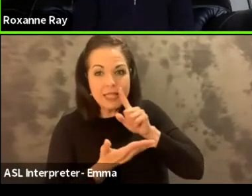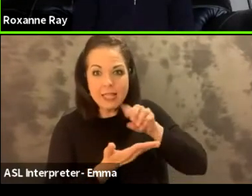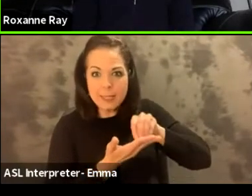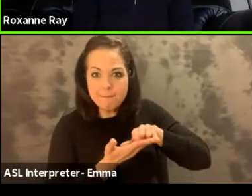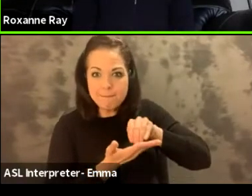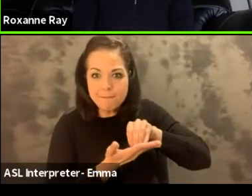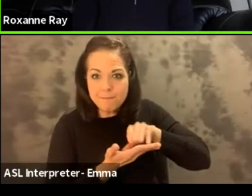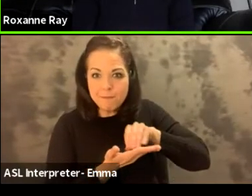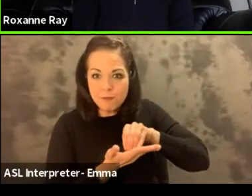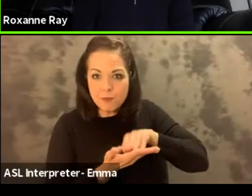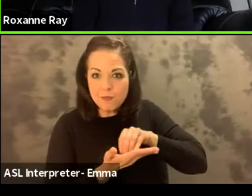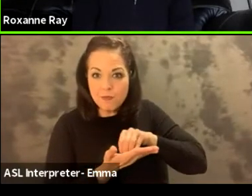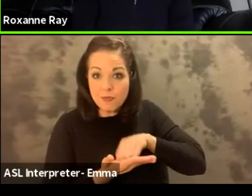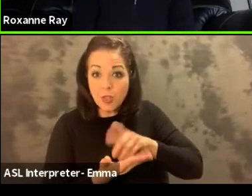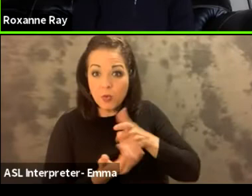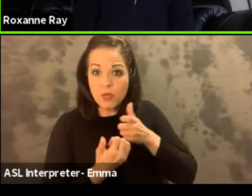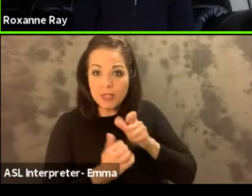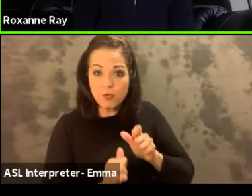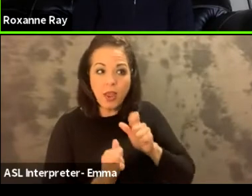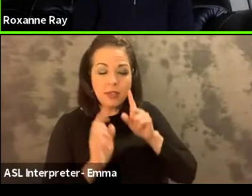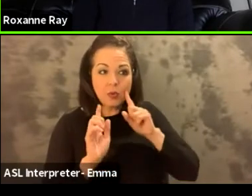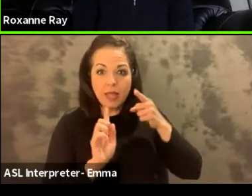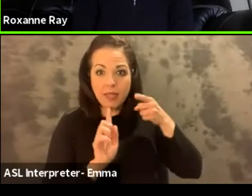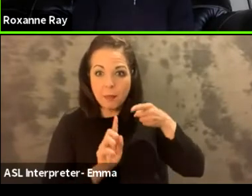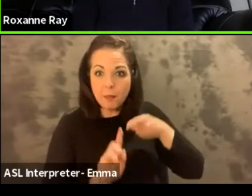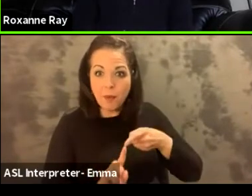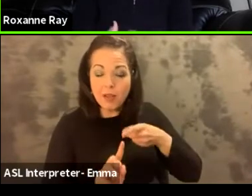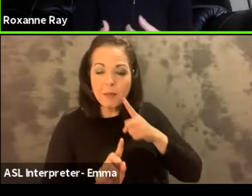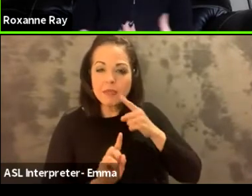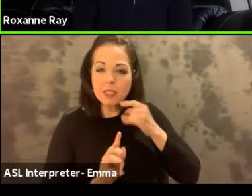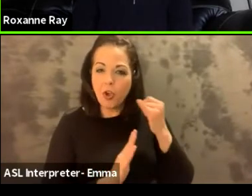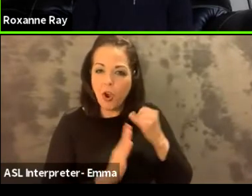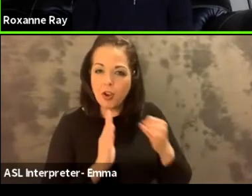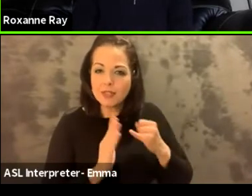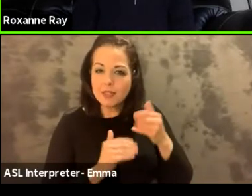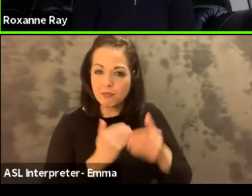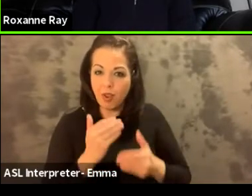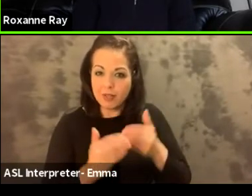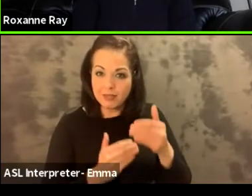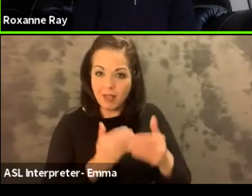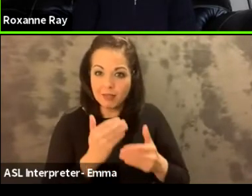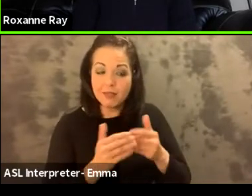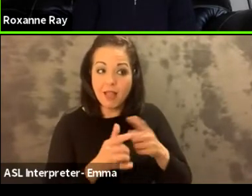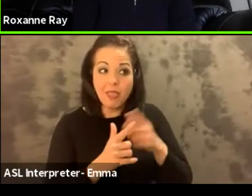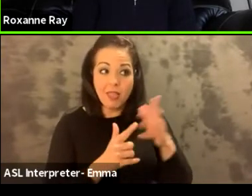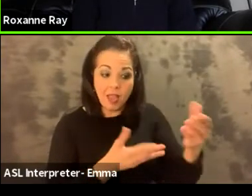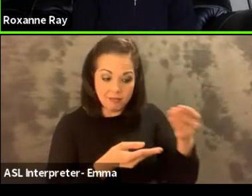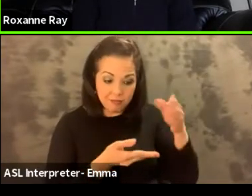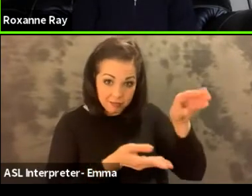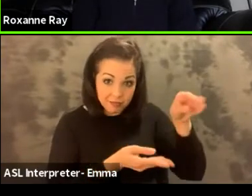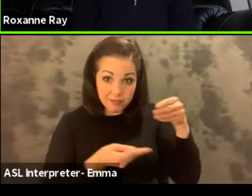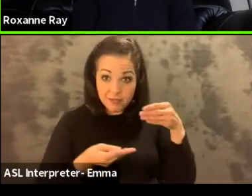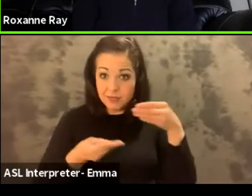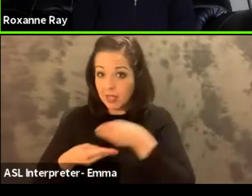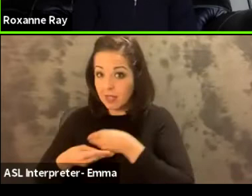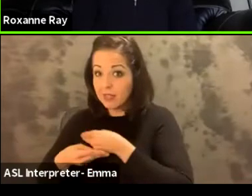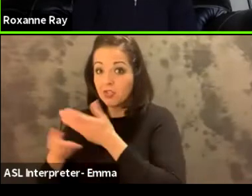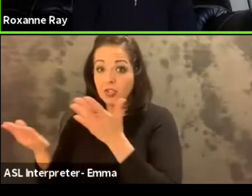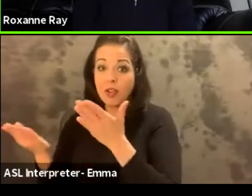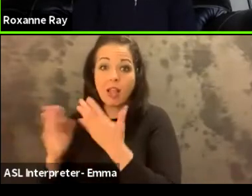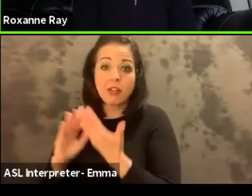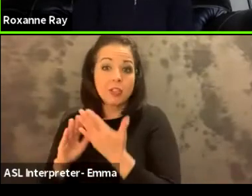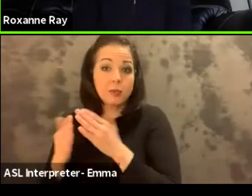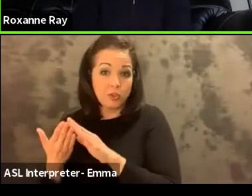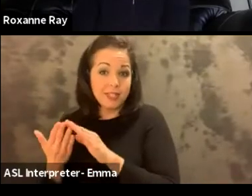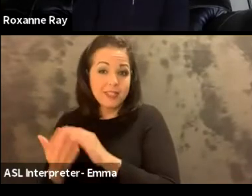of the artistic process, and then sharing that out to the broader community.